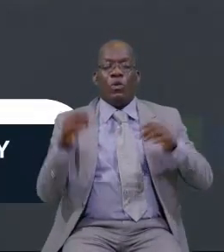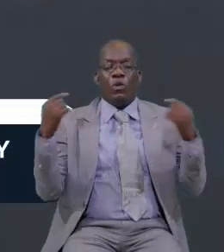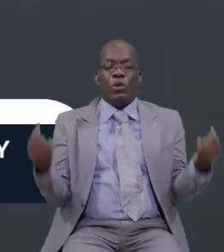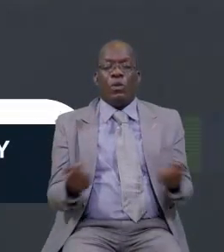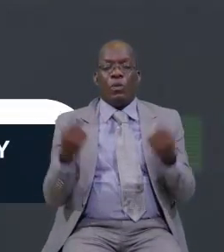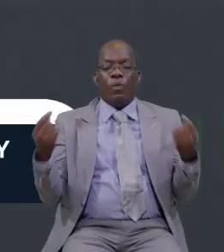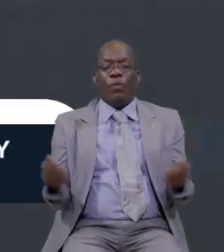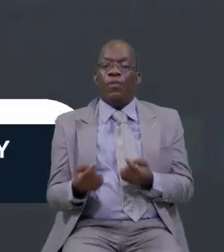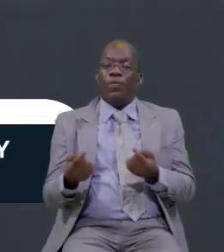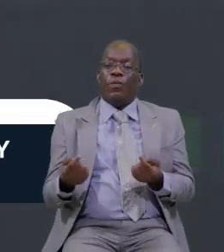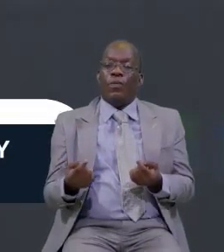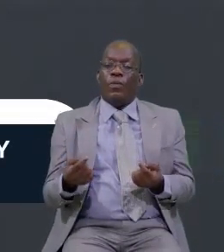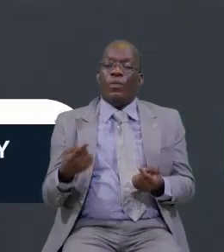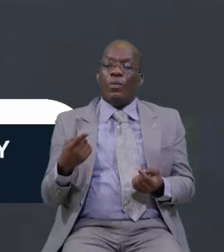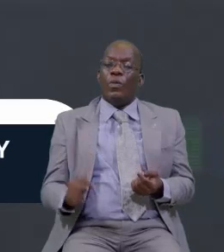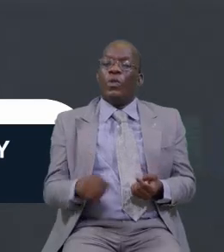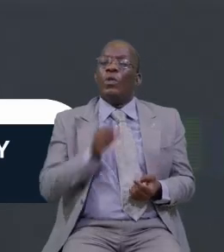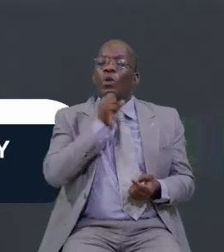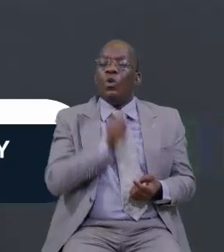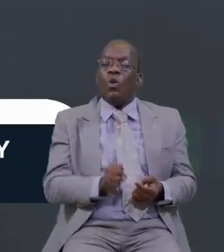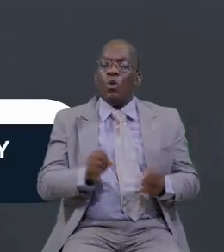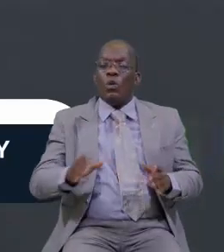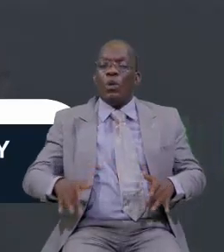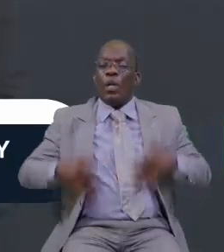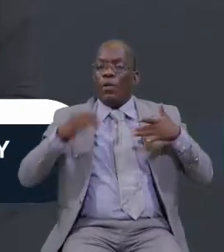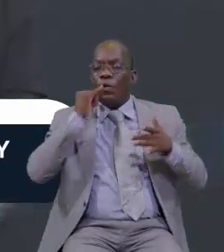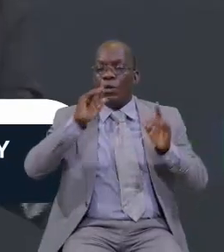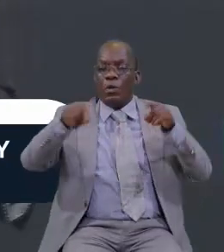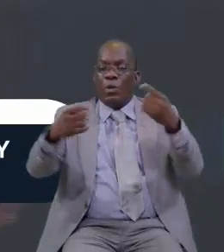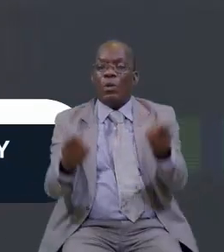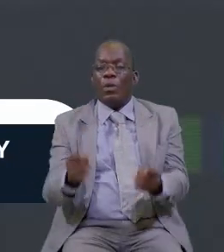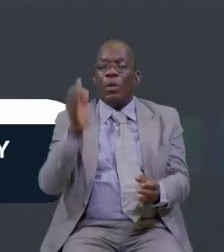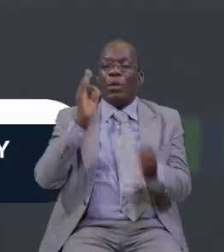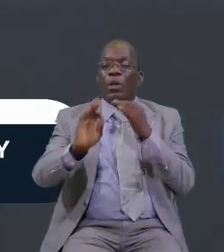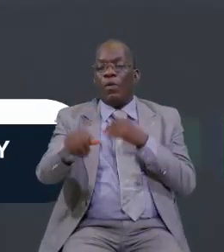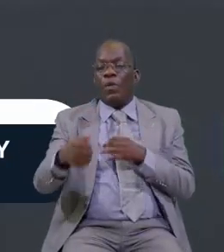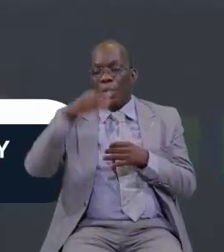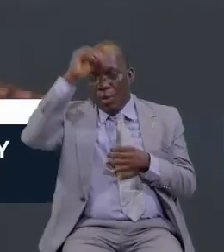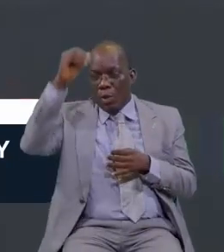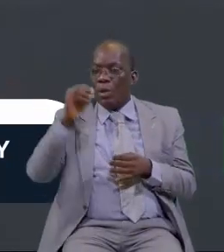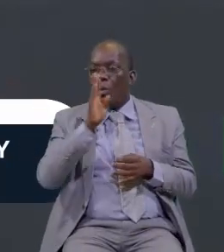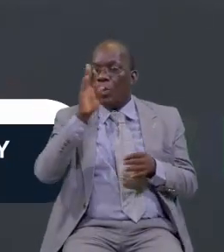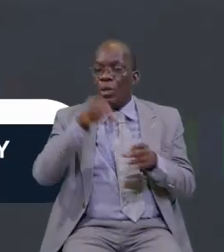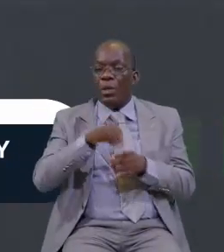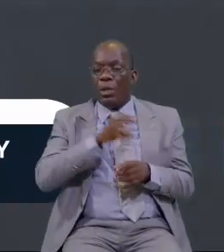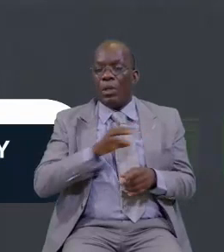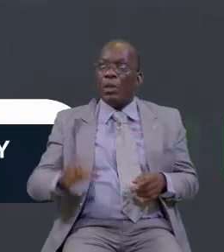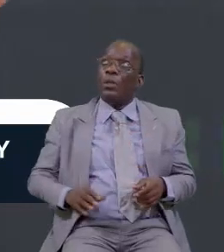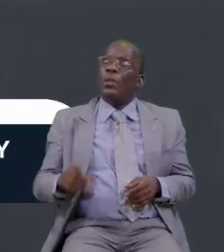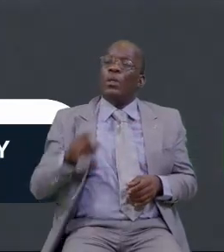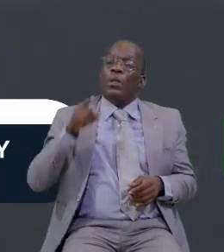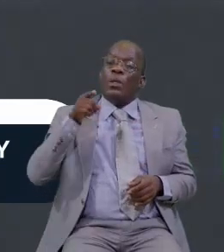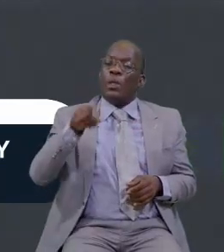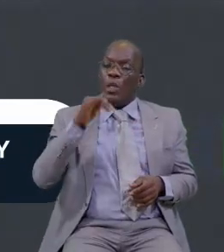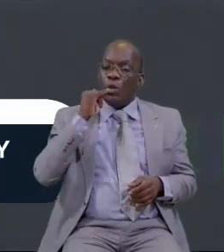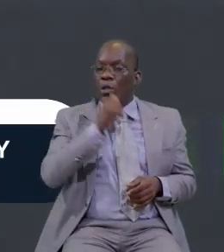The old life is gone. If any man be in Christ, he is a new